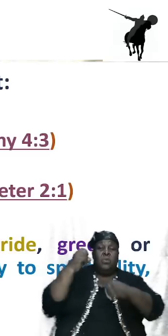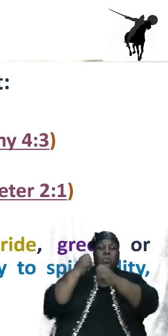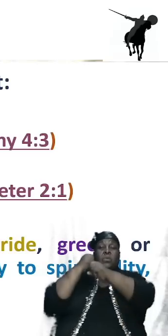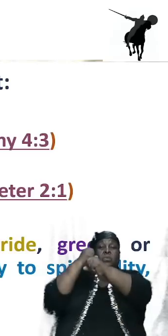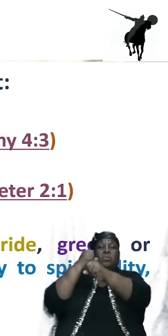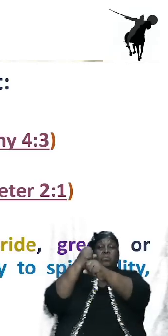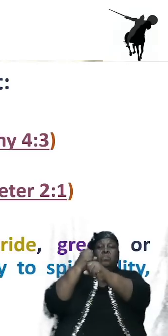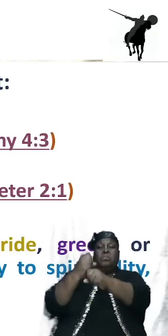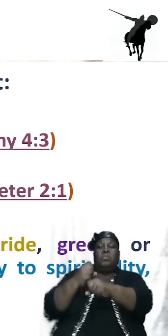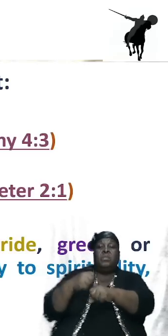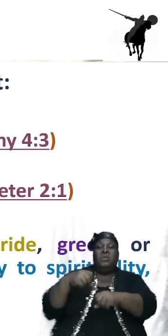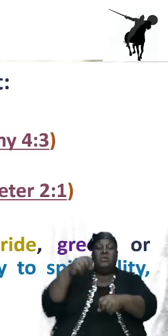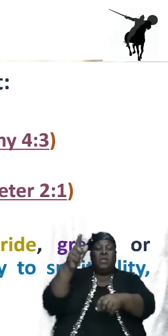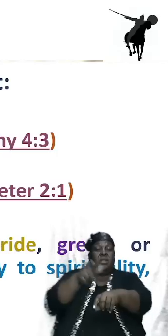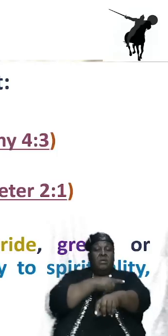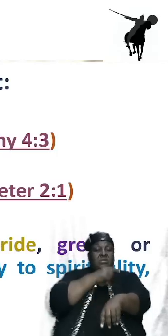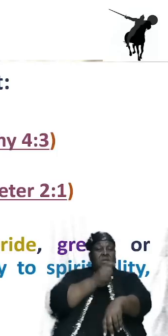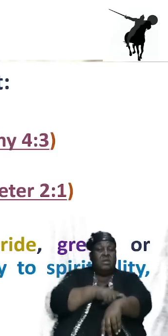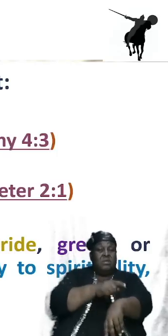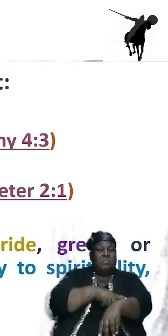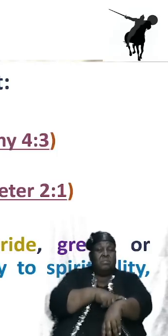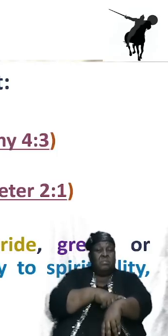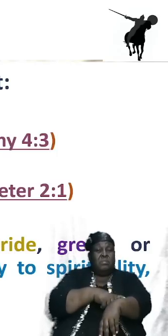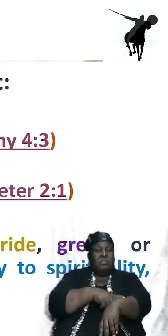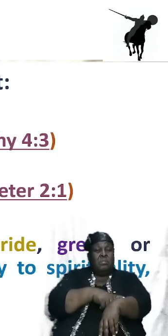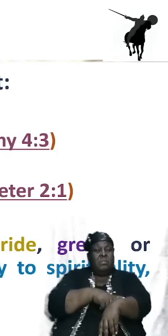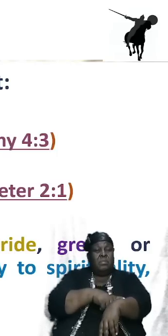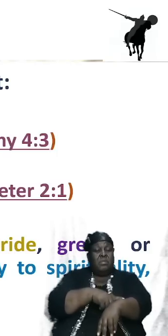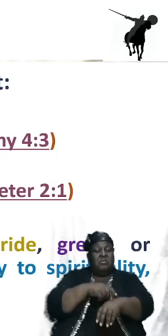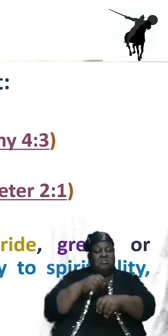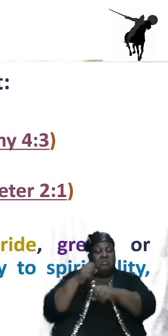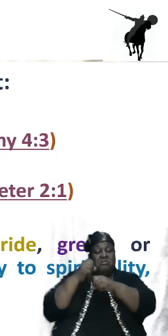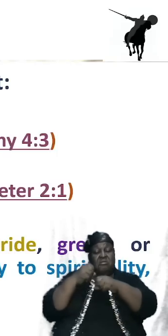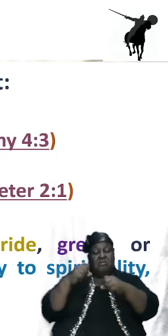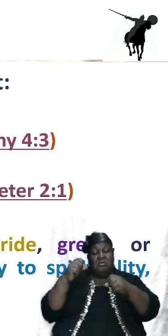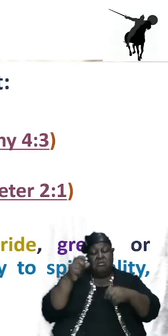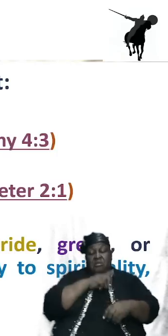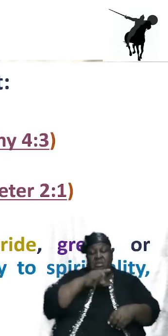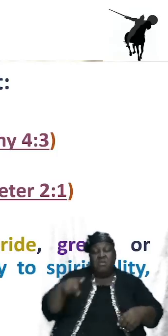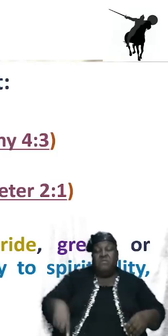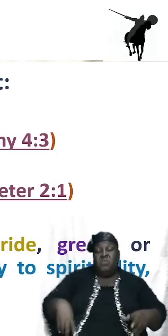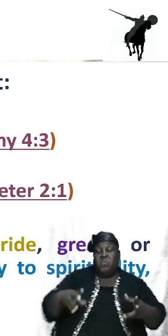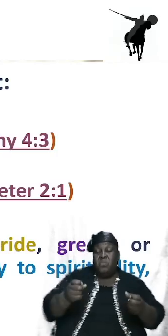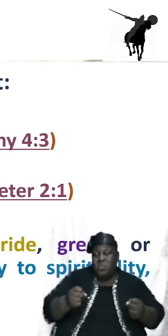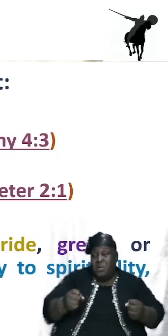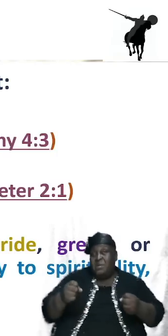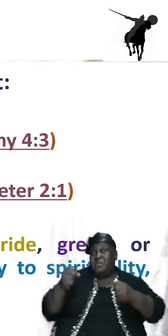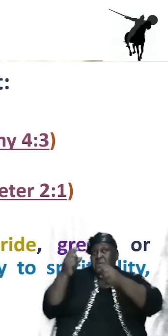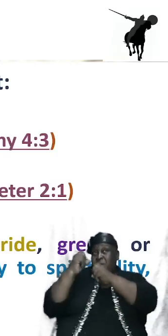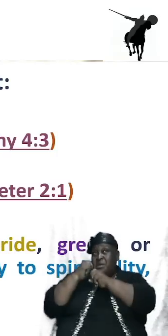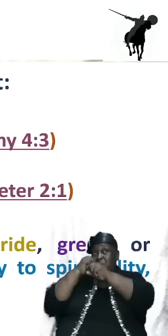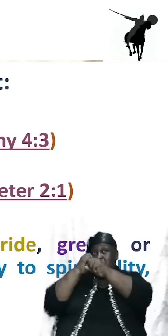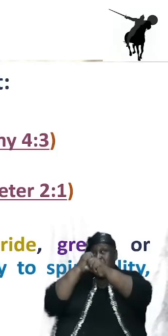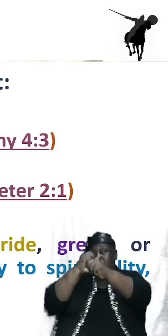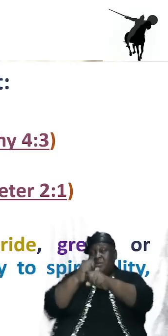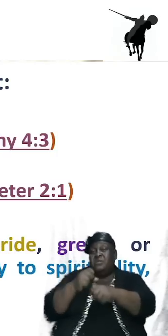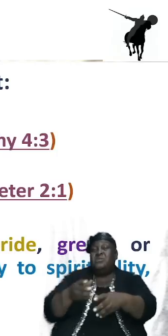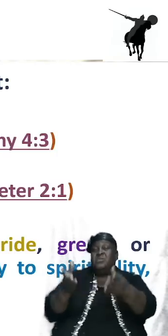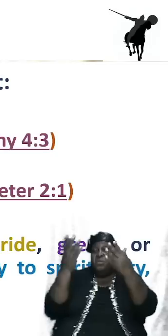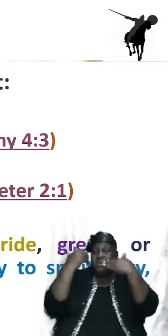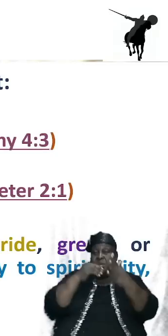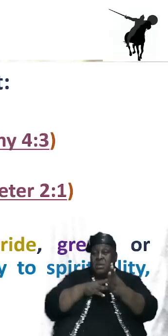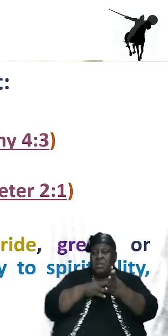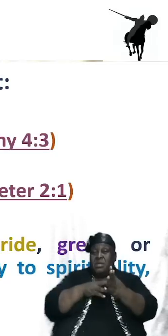of time. When David became king, David wanted the Ark of the Covenant to come back. Amen. And David decided that he was going to go for